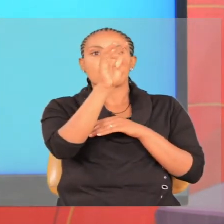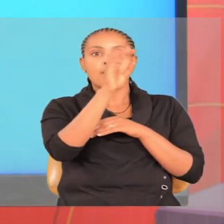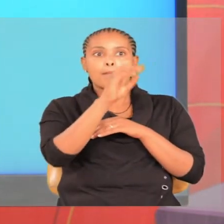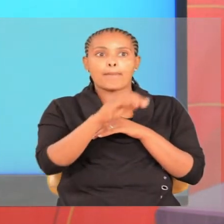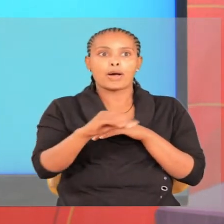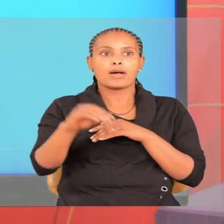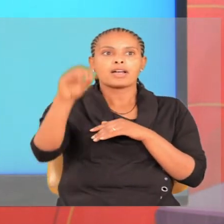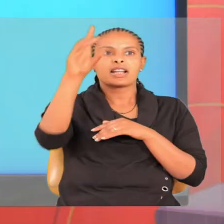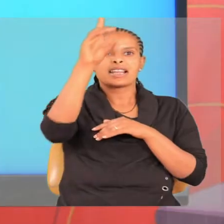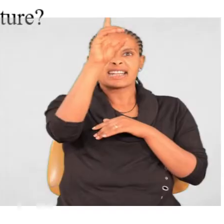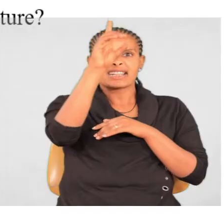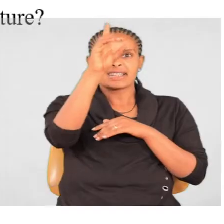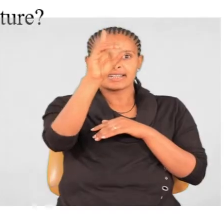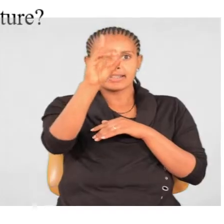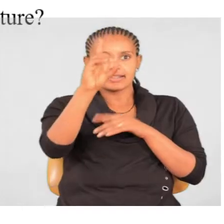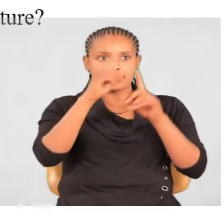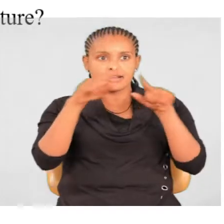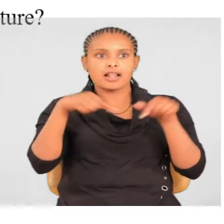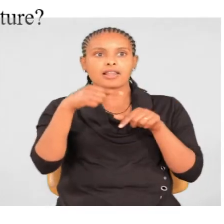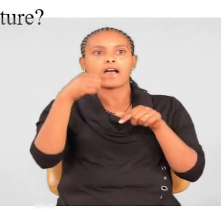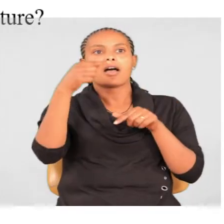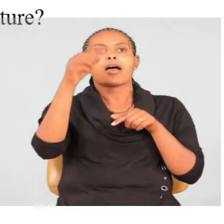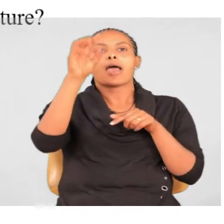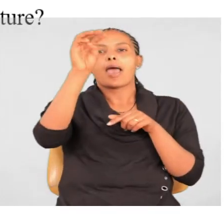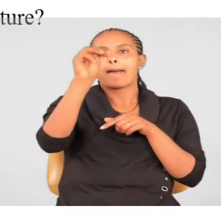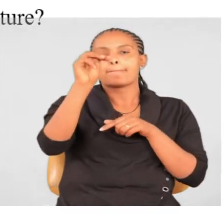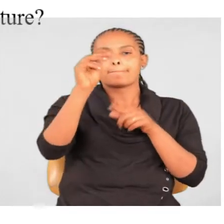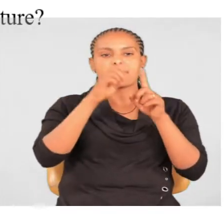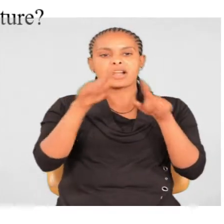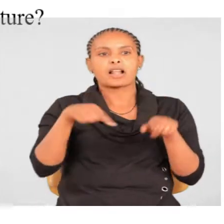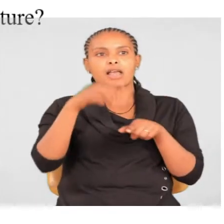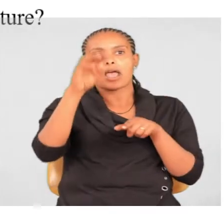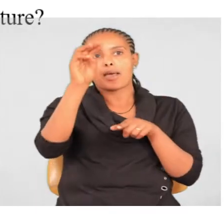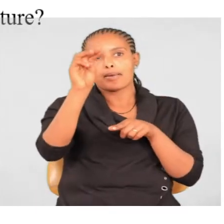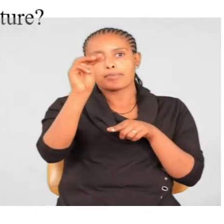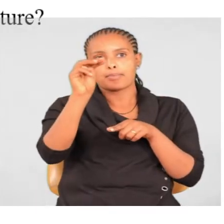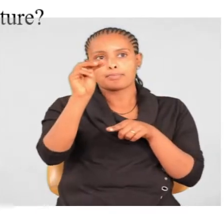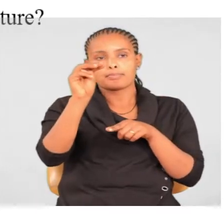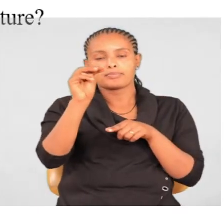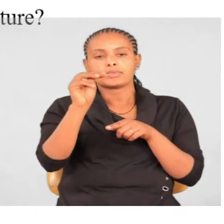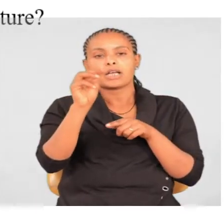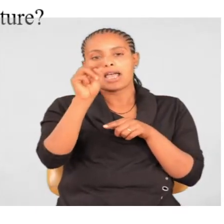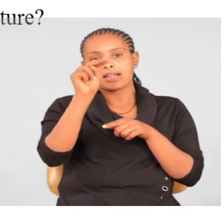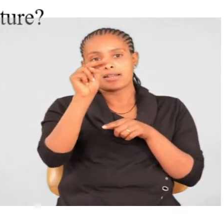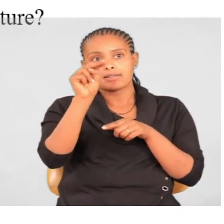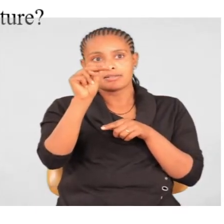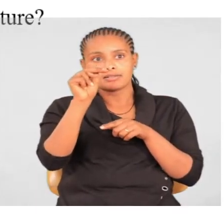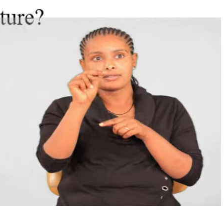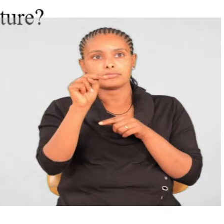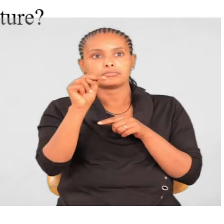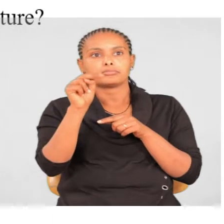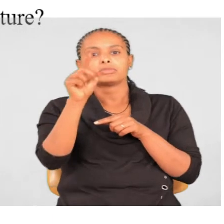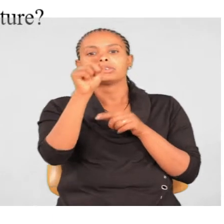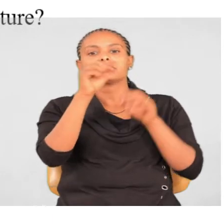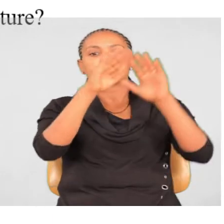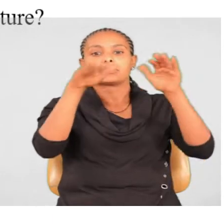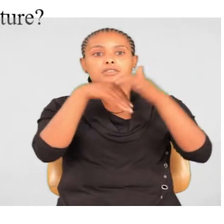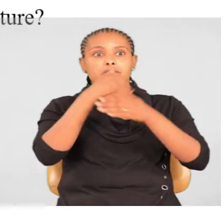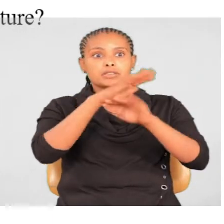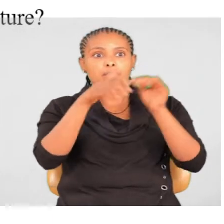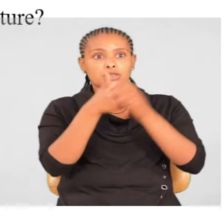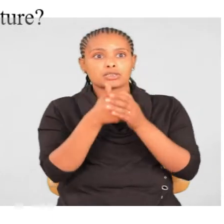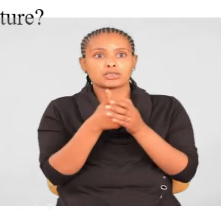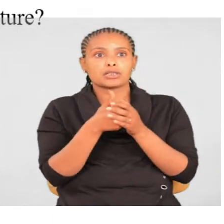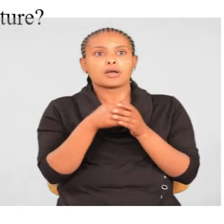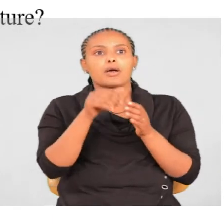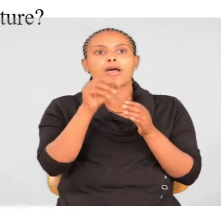N. Delta N is change in number of mole. Delta N equal the summation of number of mole of product minus